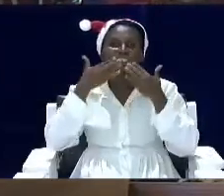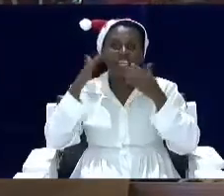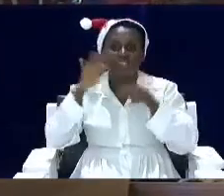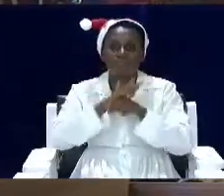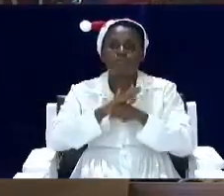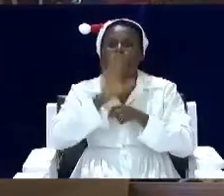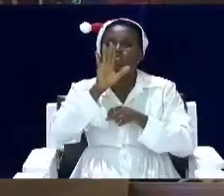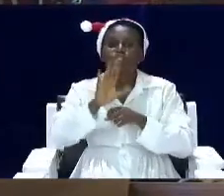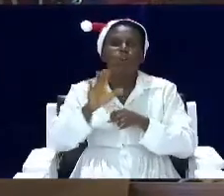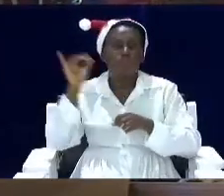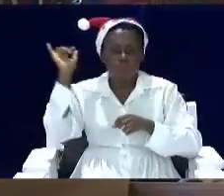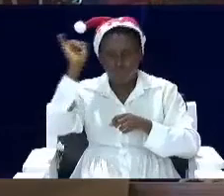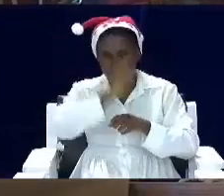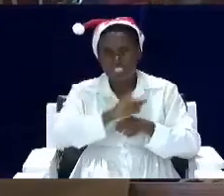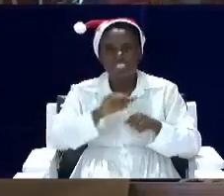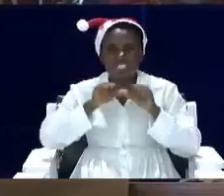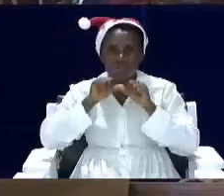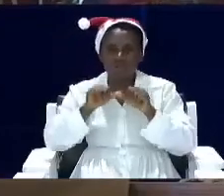not become unthankful.